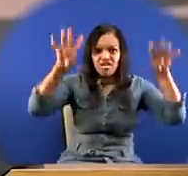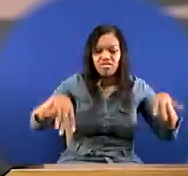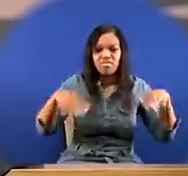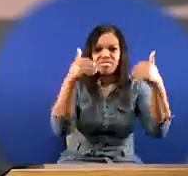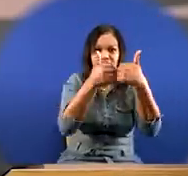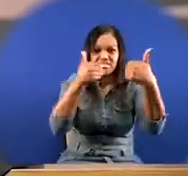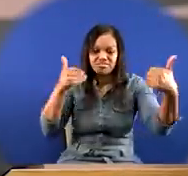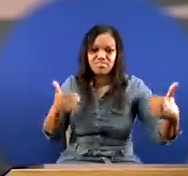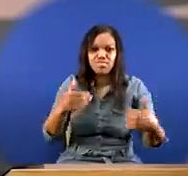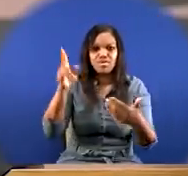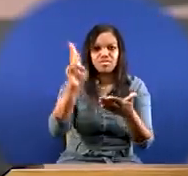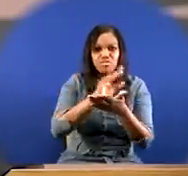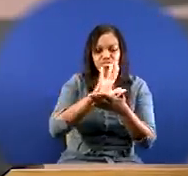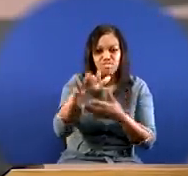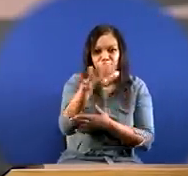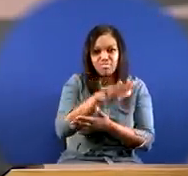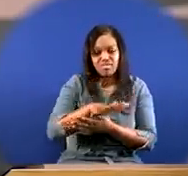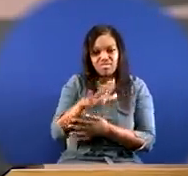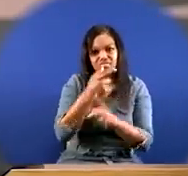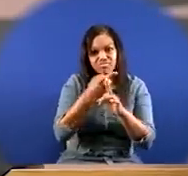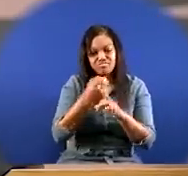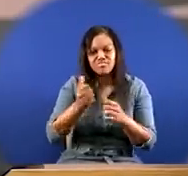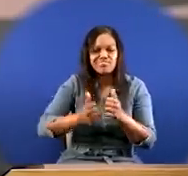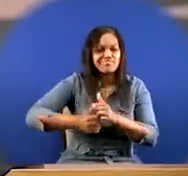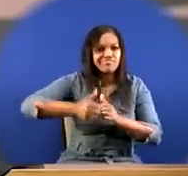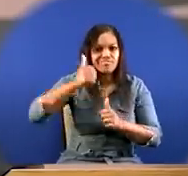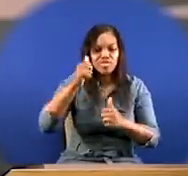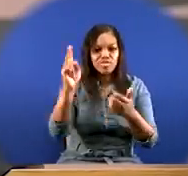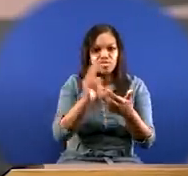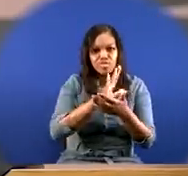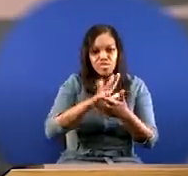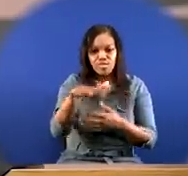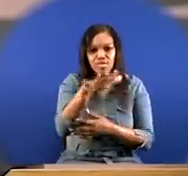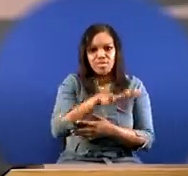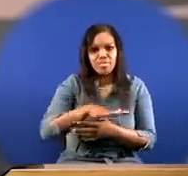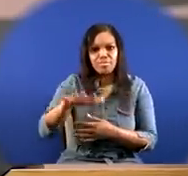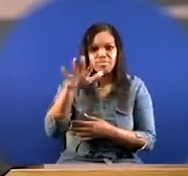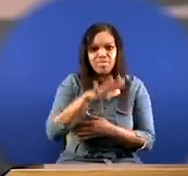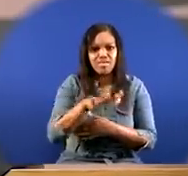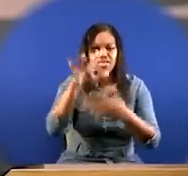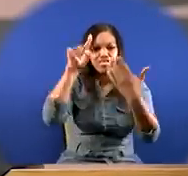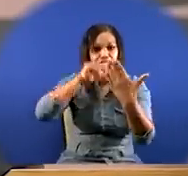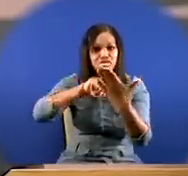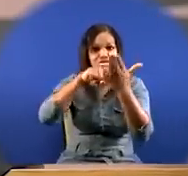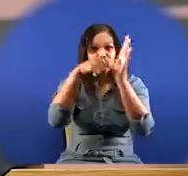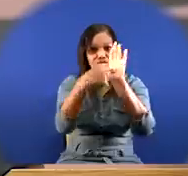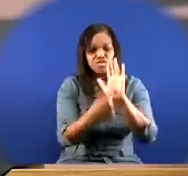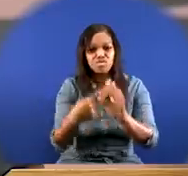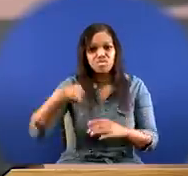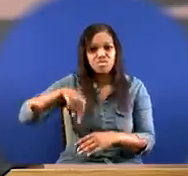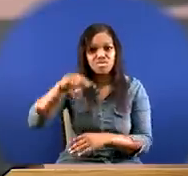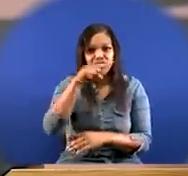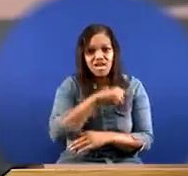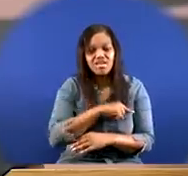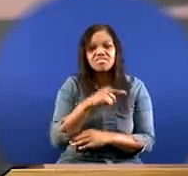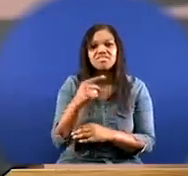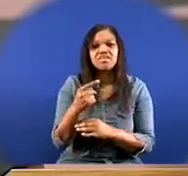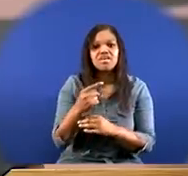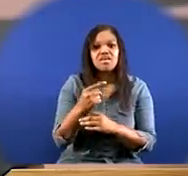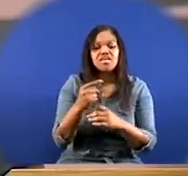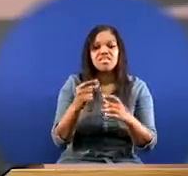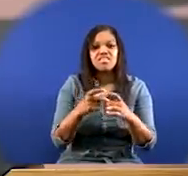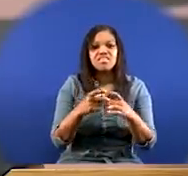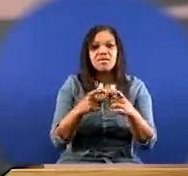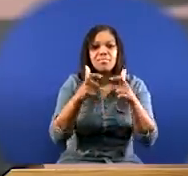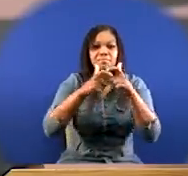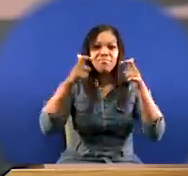place from the most holy place pointed to the enormous gulf between a